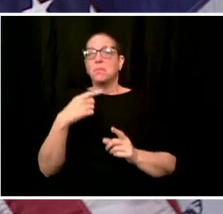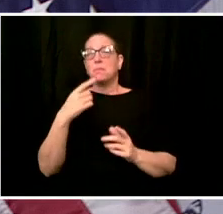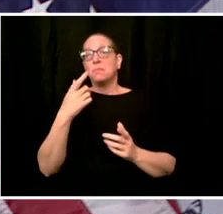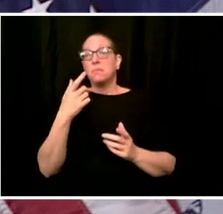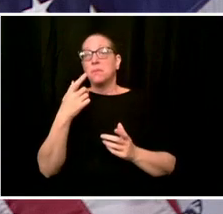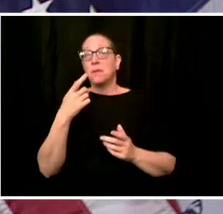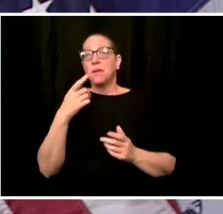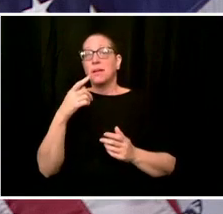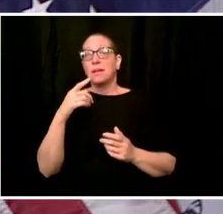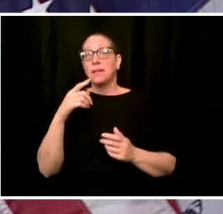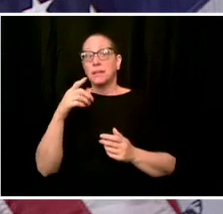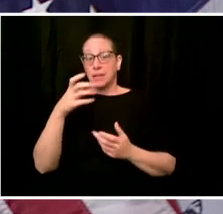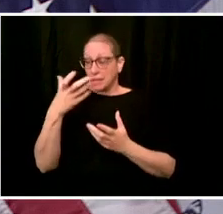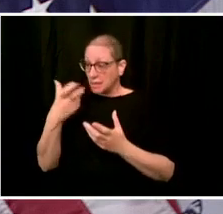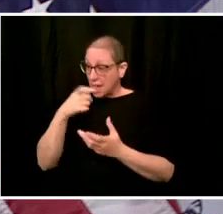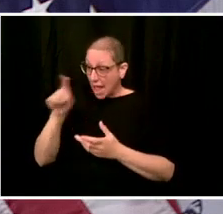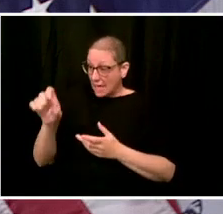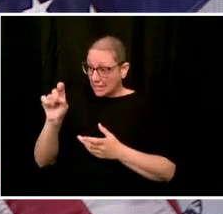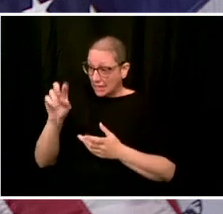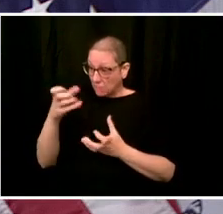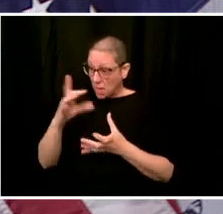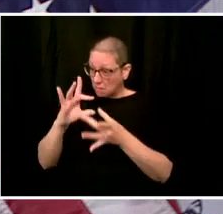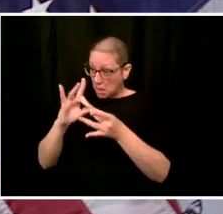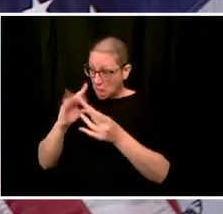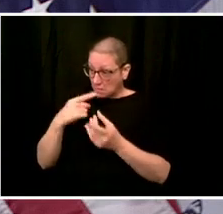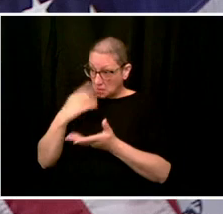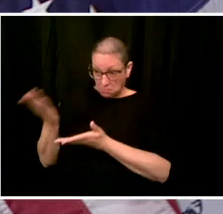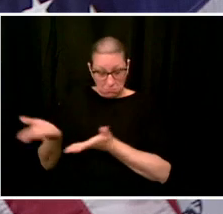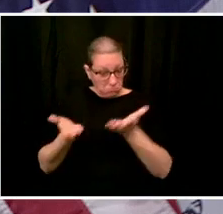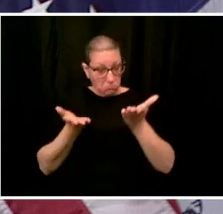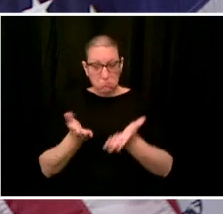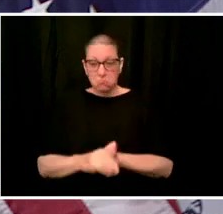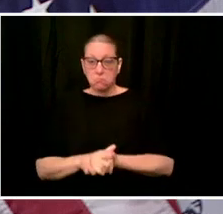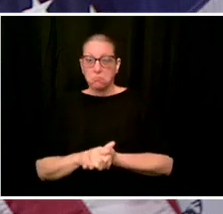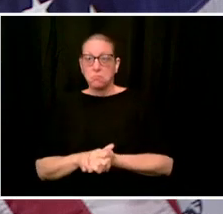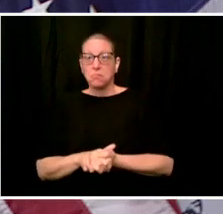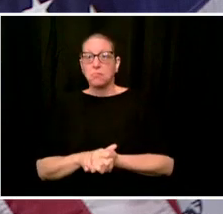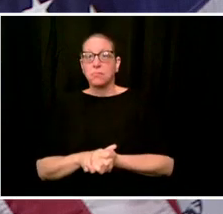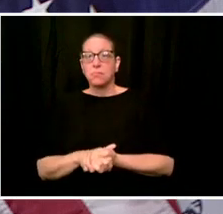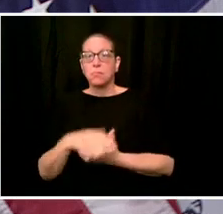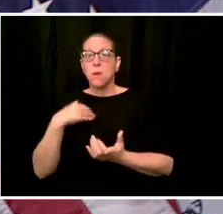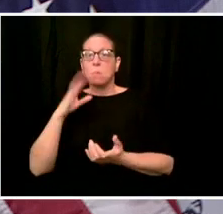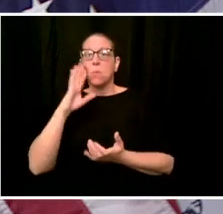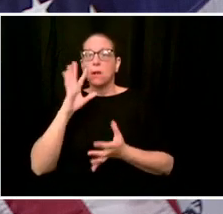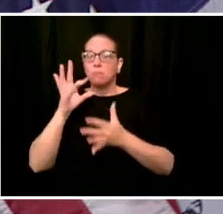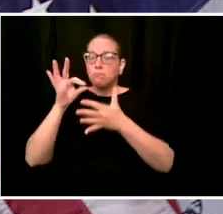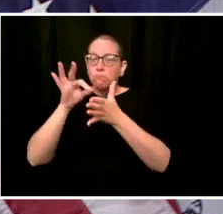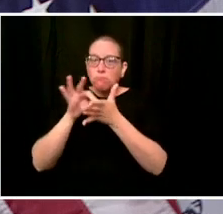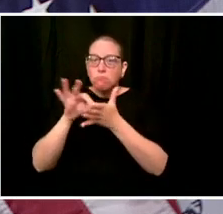say, how we're going to be tracking the longer term outcomes with these folks so we can keep reporting them.